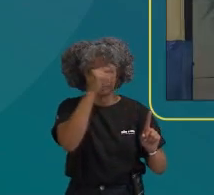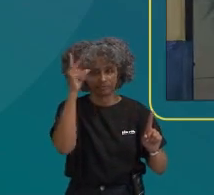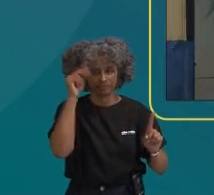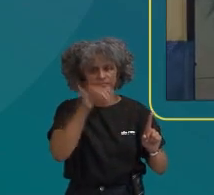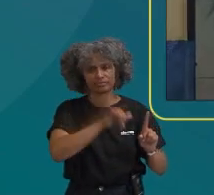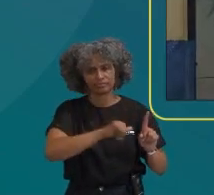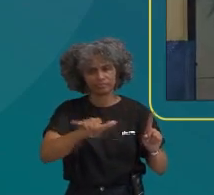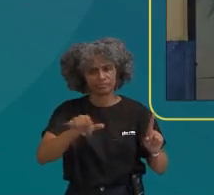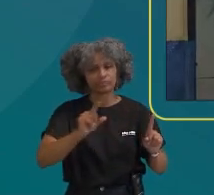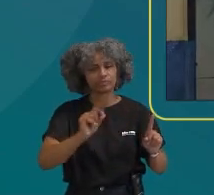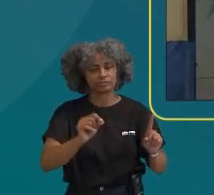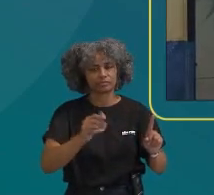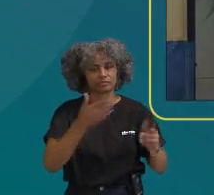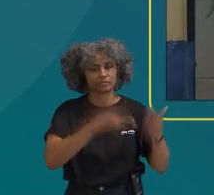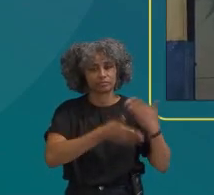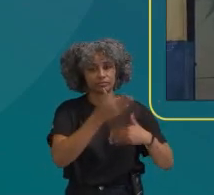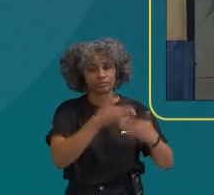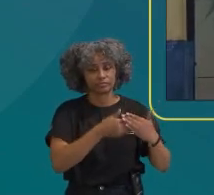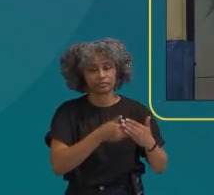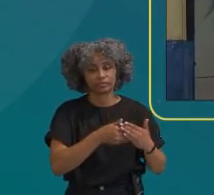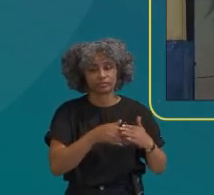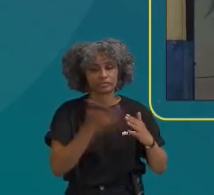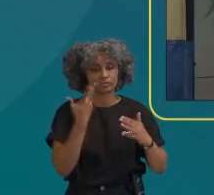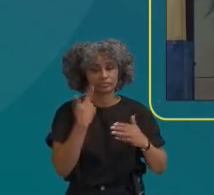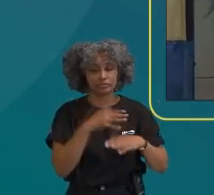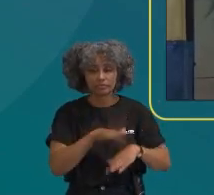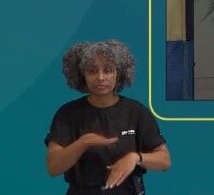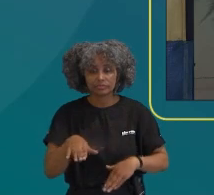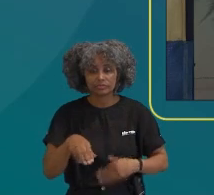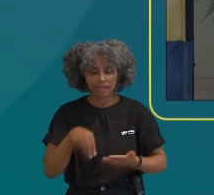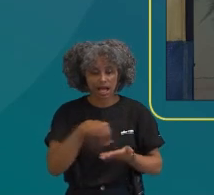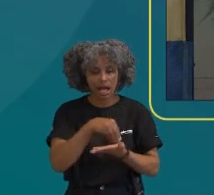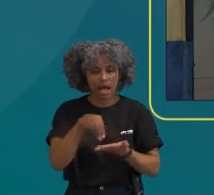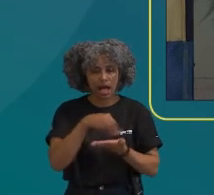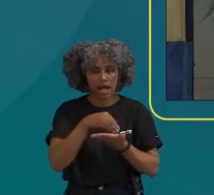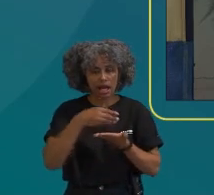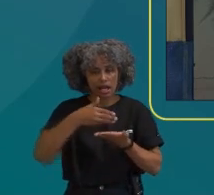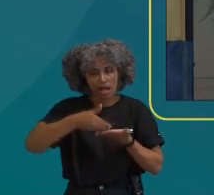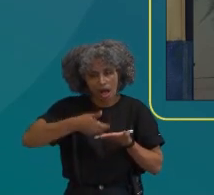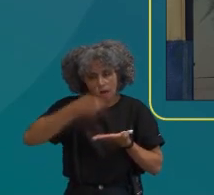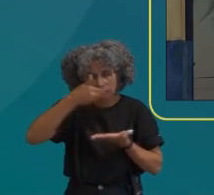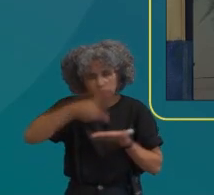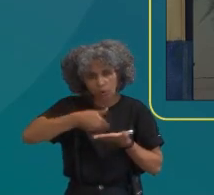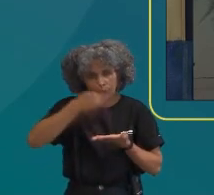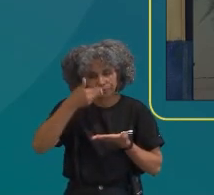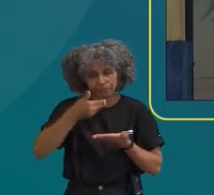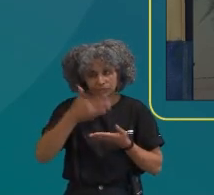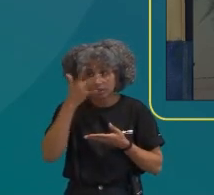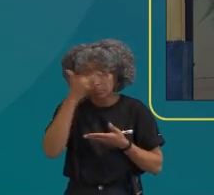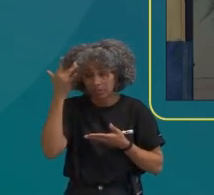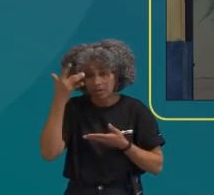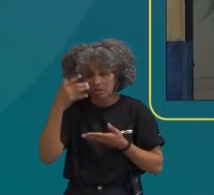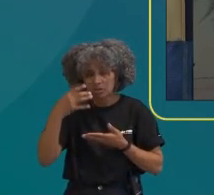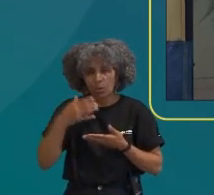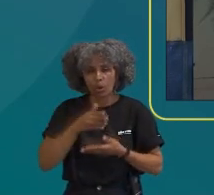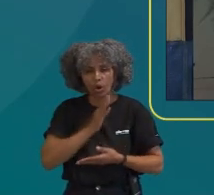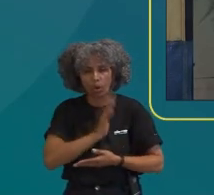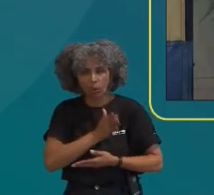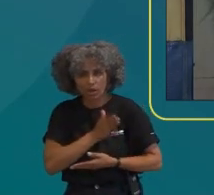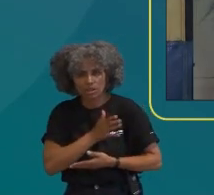eating sand and people were selling organs, their organs, to stay